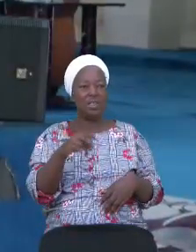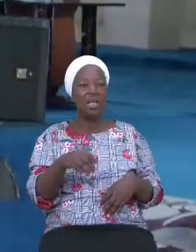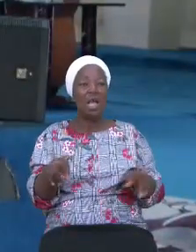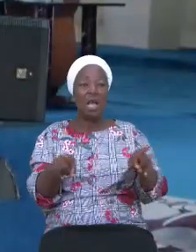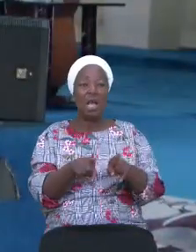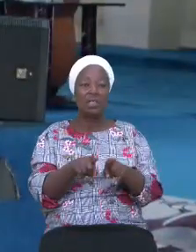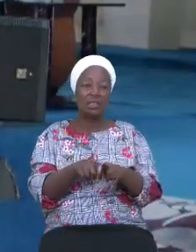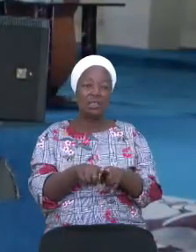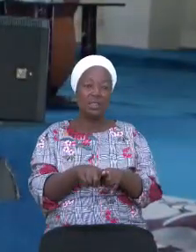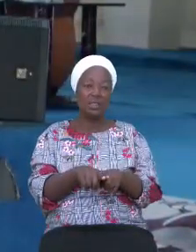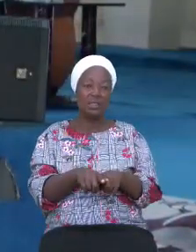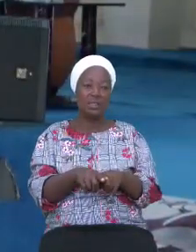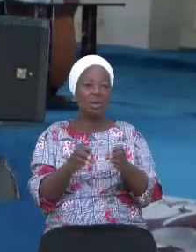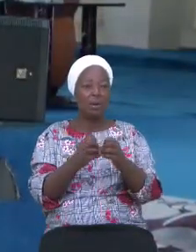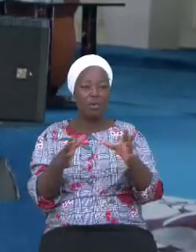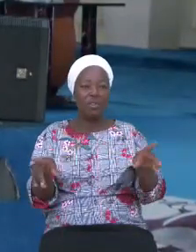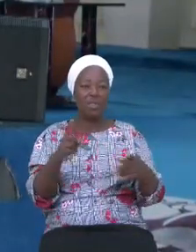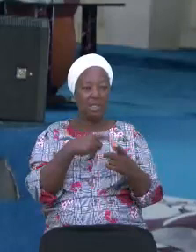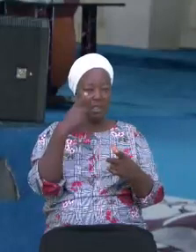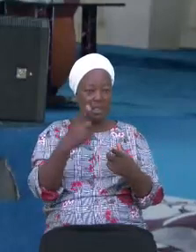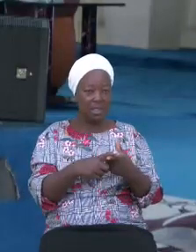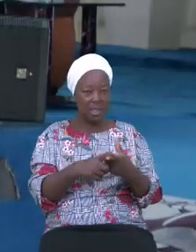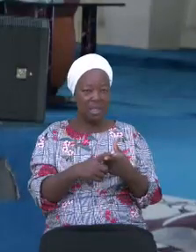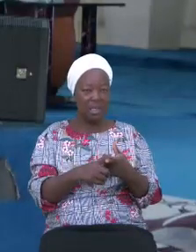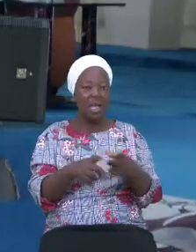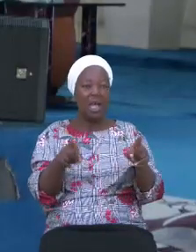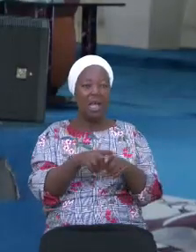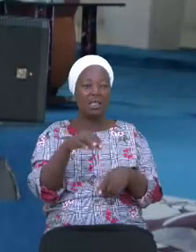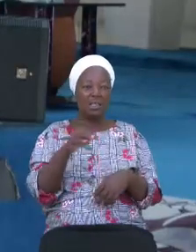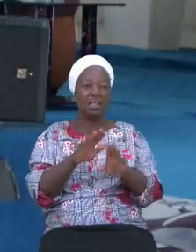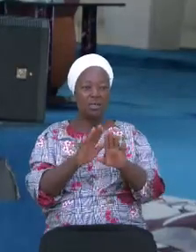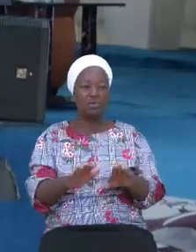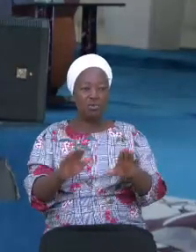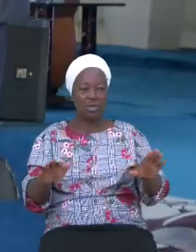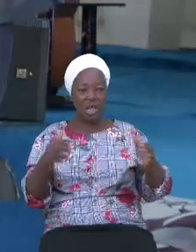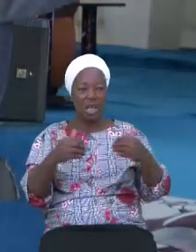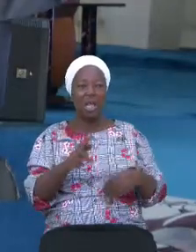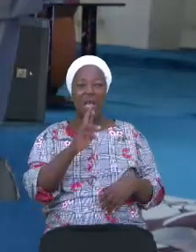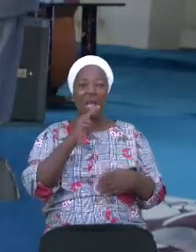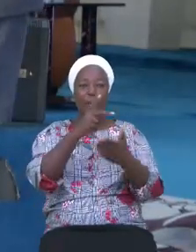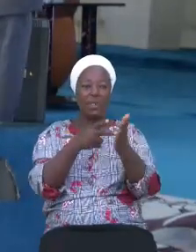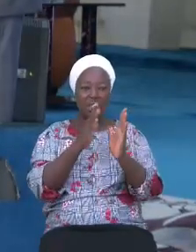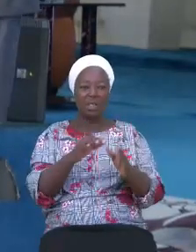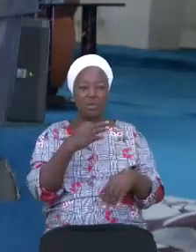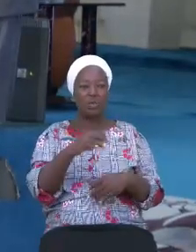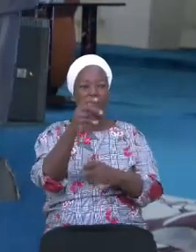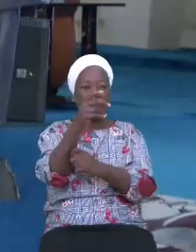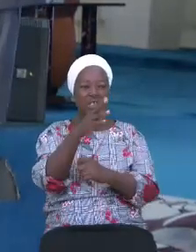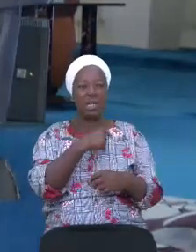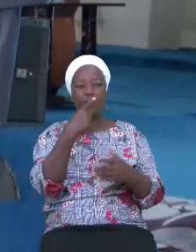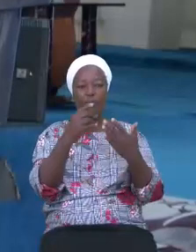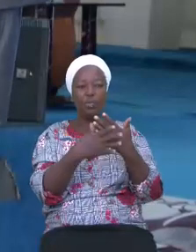much then as the children are partakers of flesh and blood,